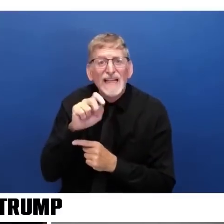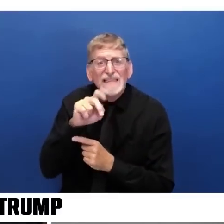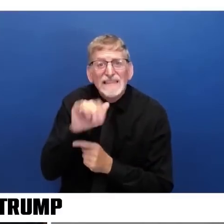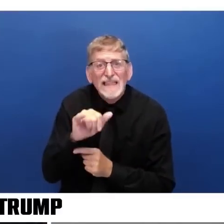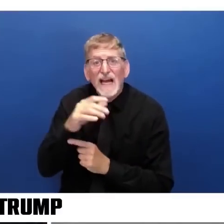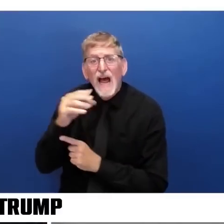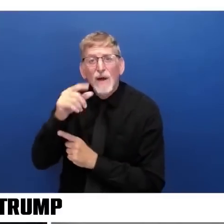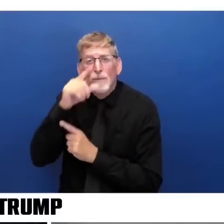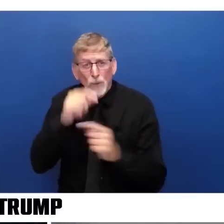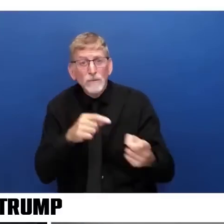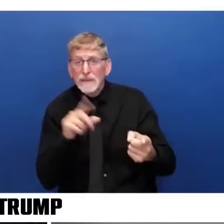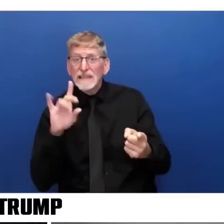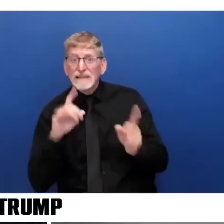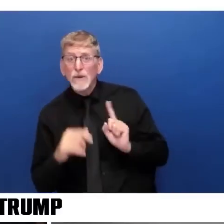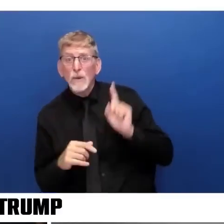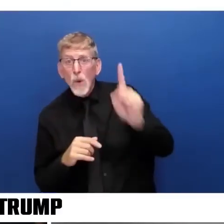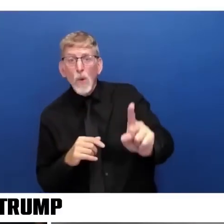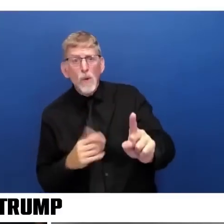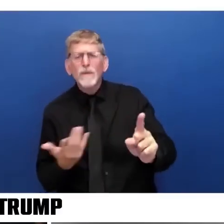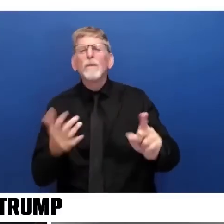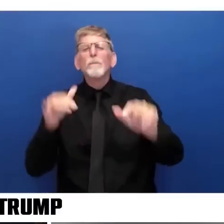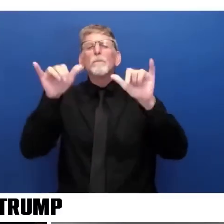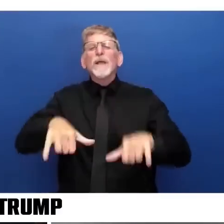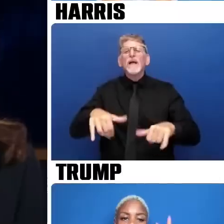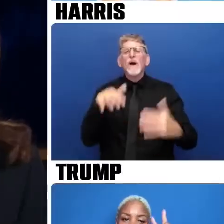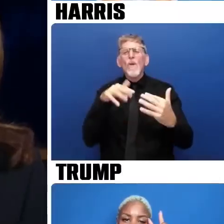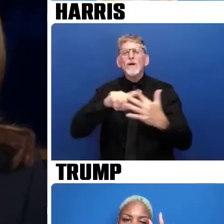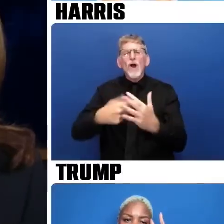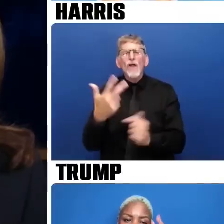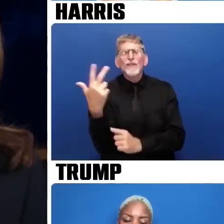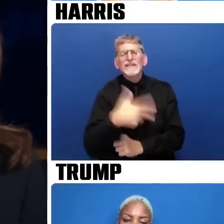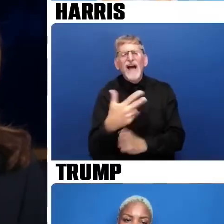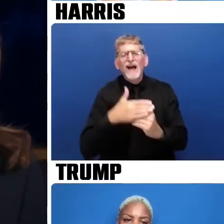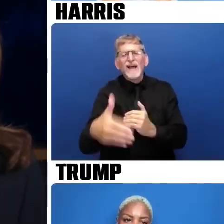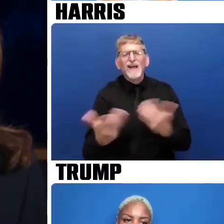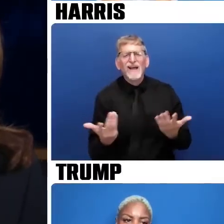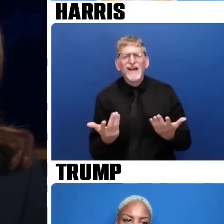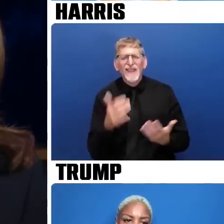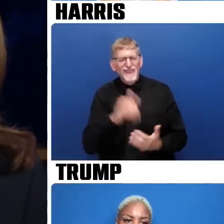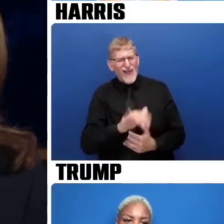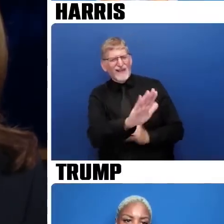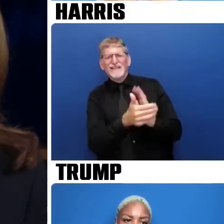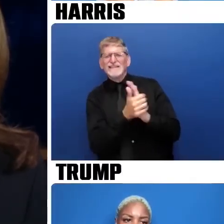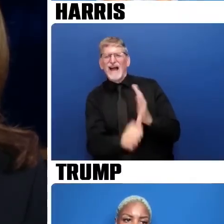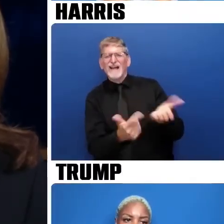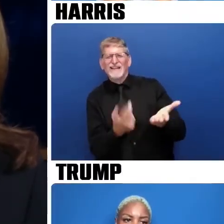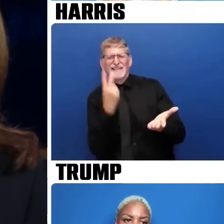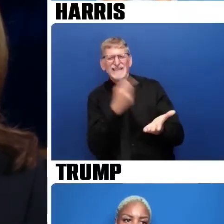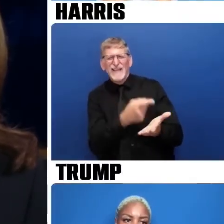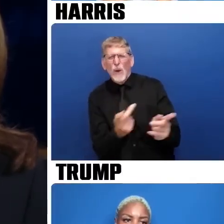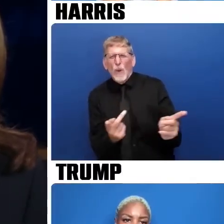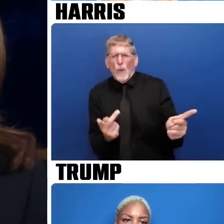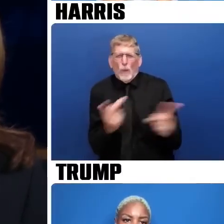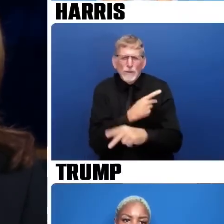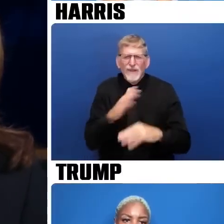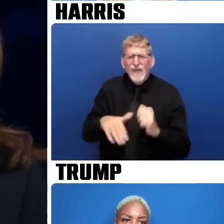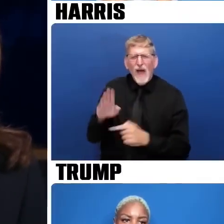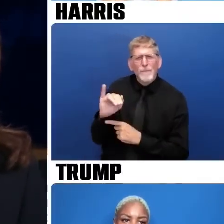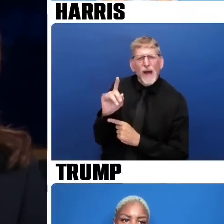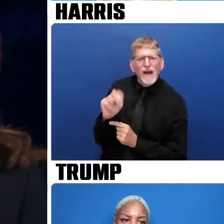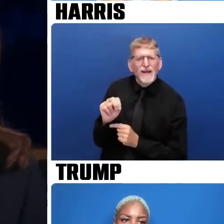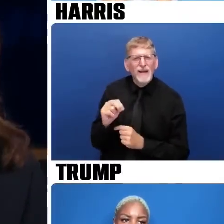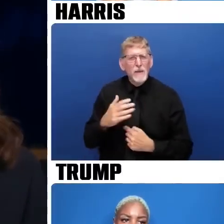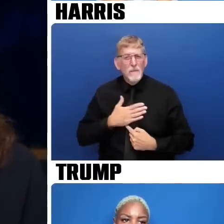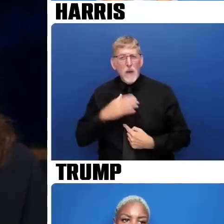3 days later. And that's the kind of talent we have with her. She's worse than Biden. In my opinion, I think he's the worst president in the history of our